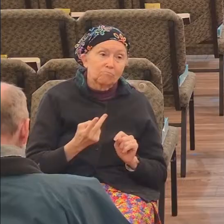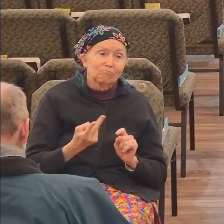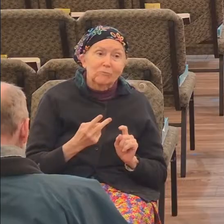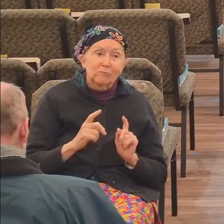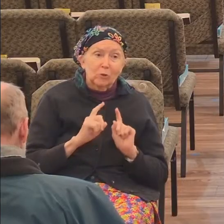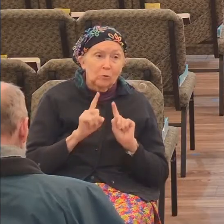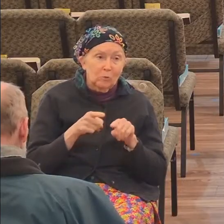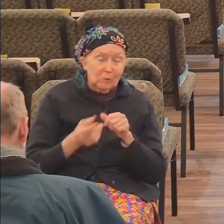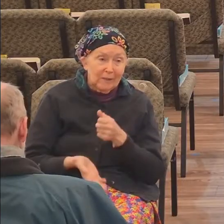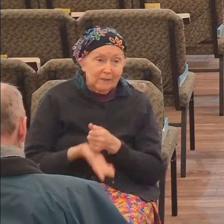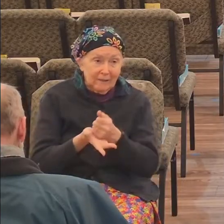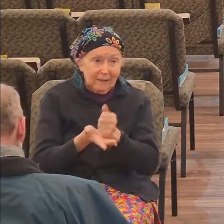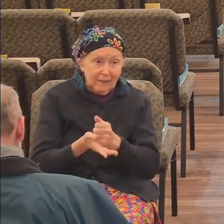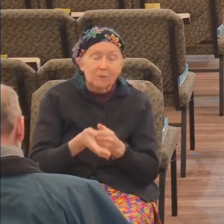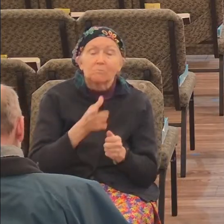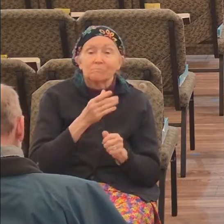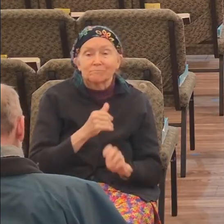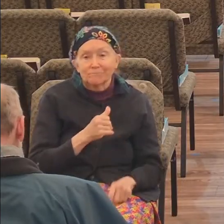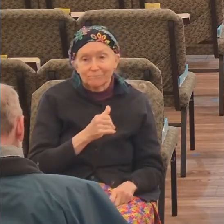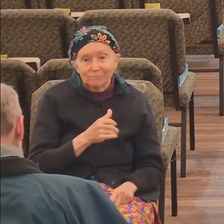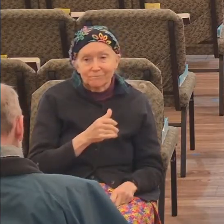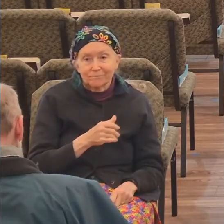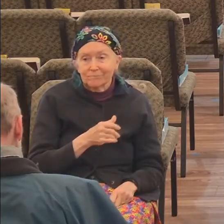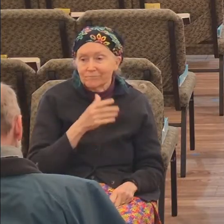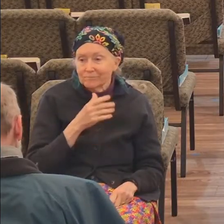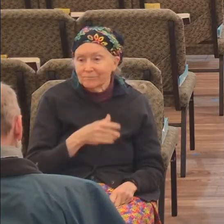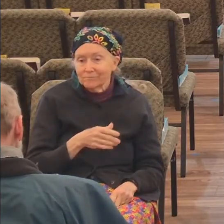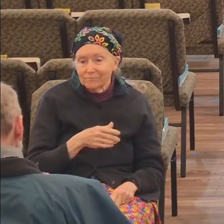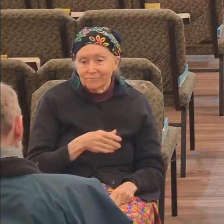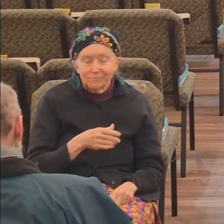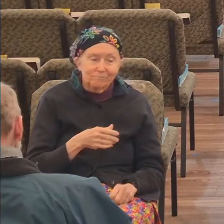Got a text after midnight last night, so.